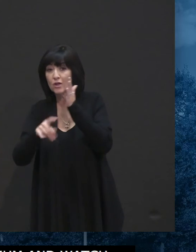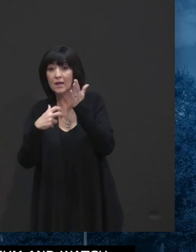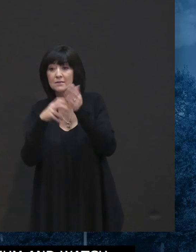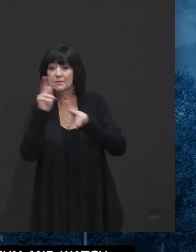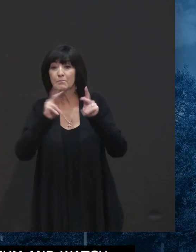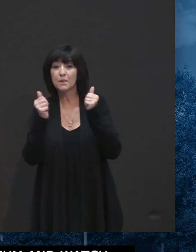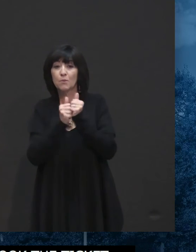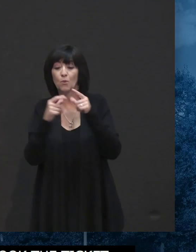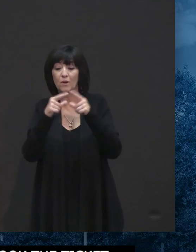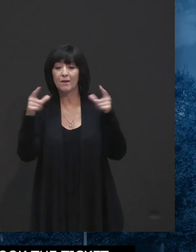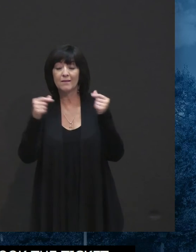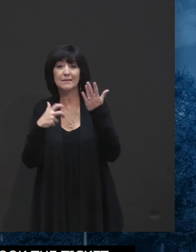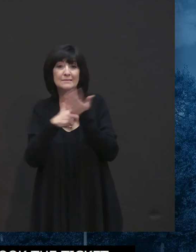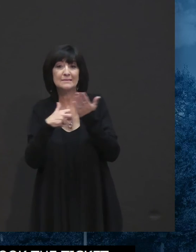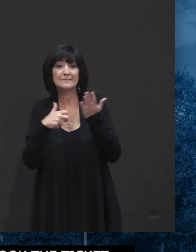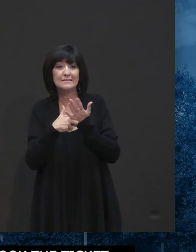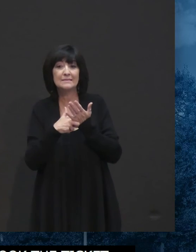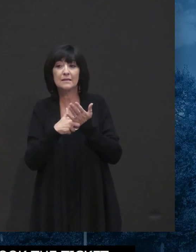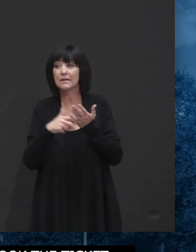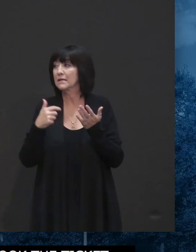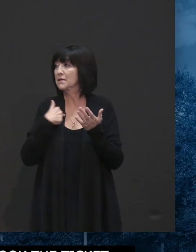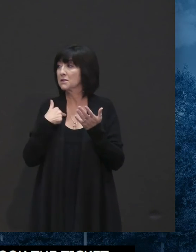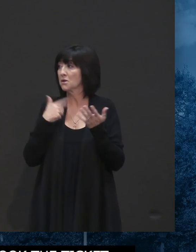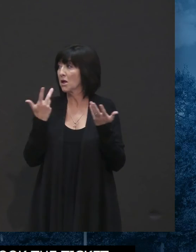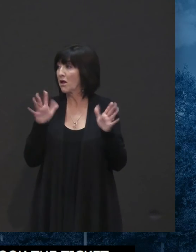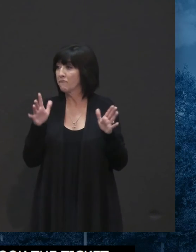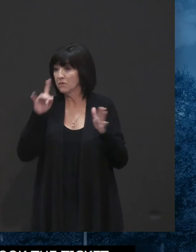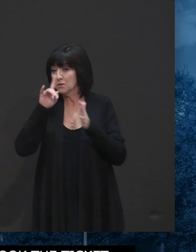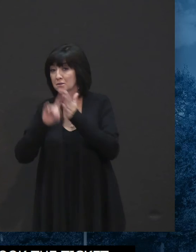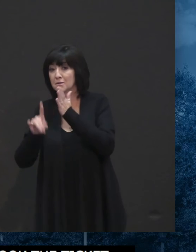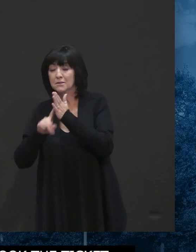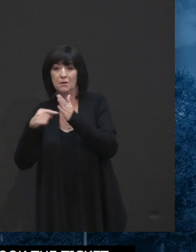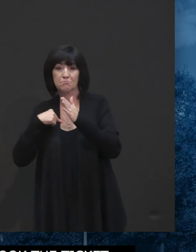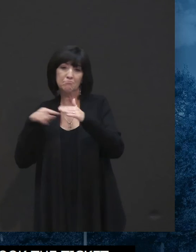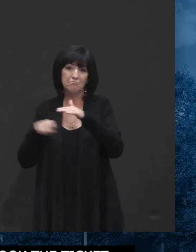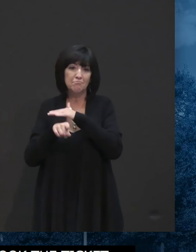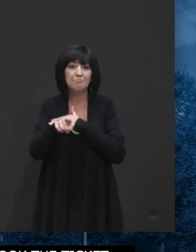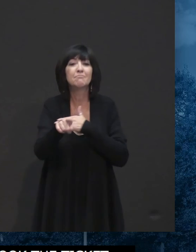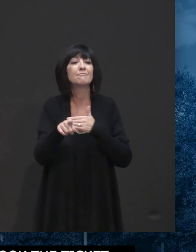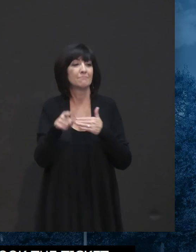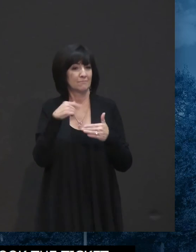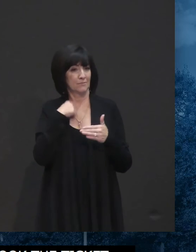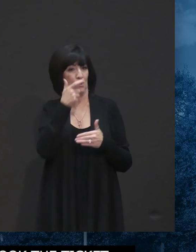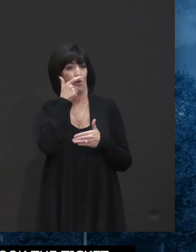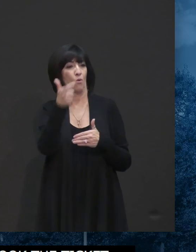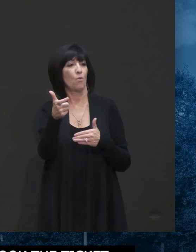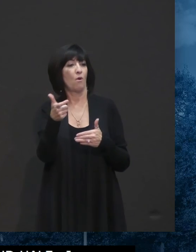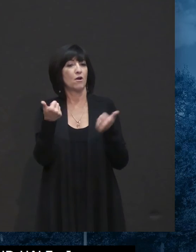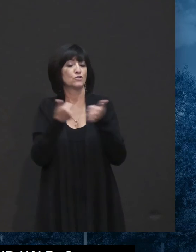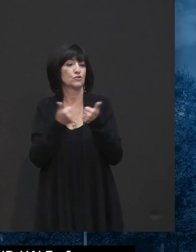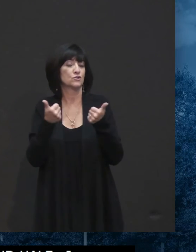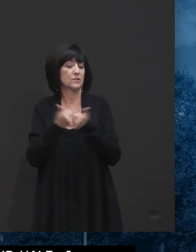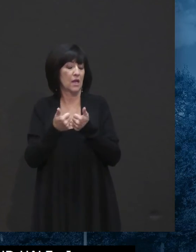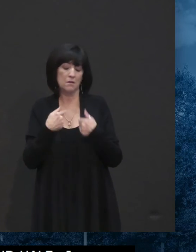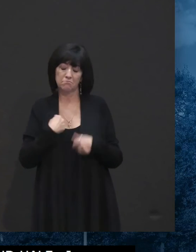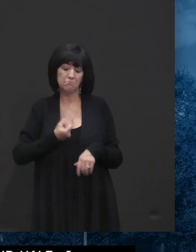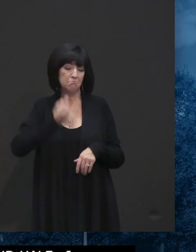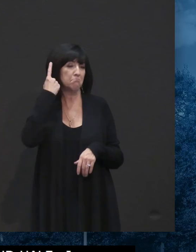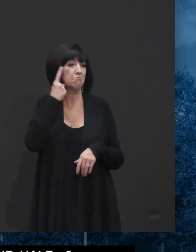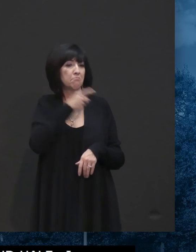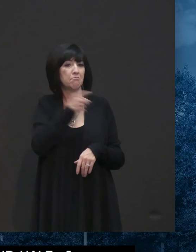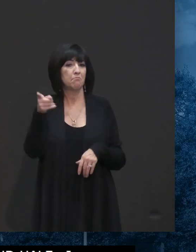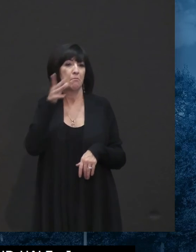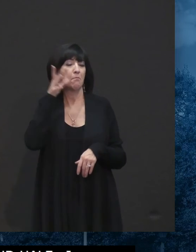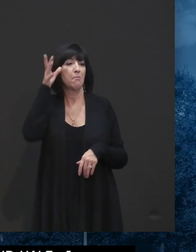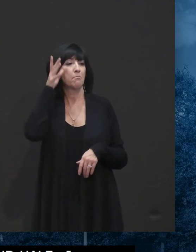second half. I certainly appreciate the desire of parents to see their young athletes compete